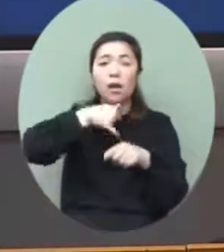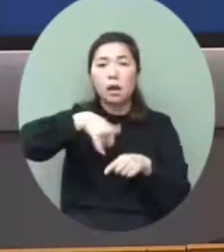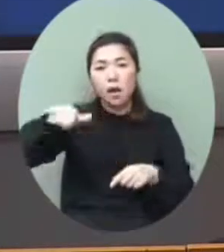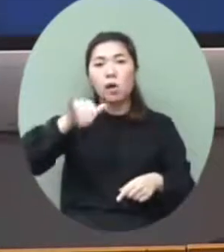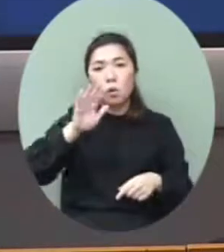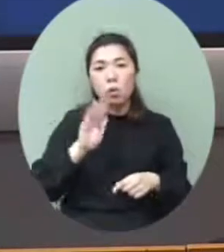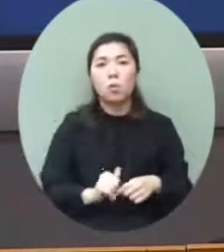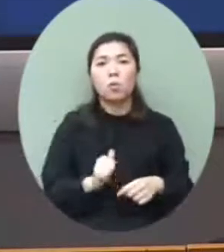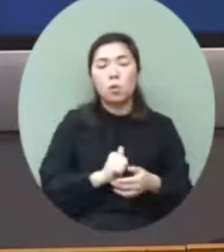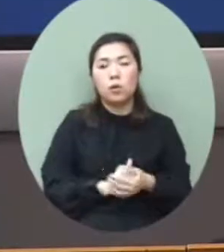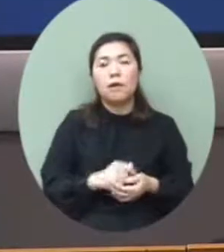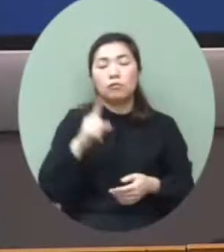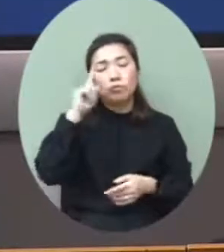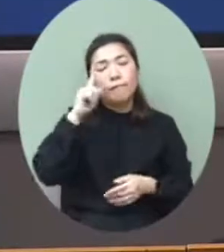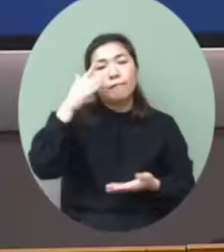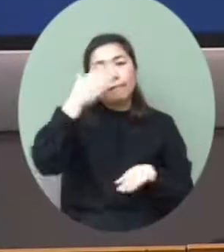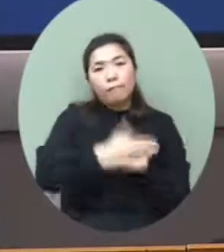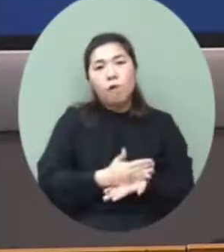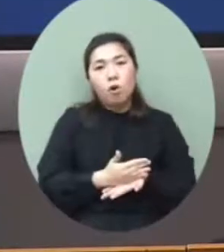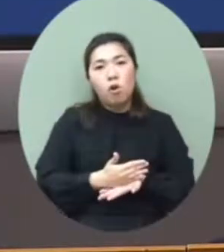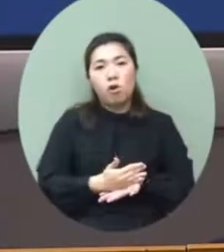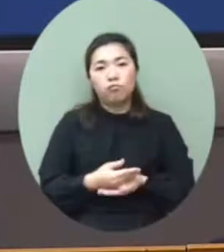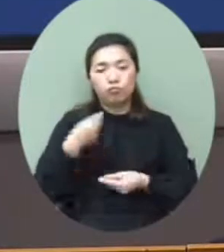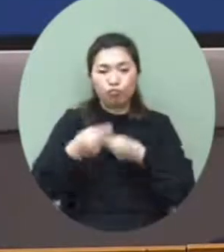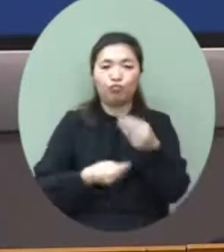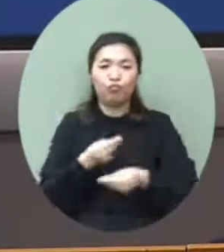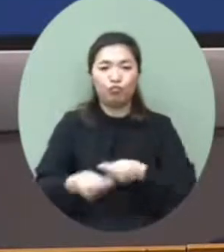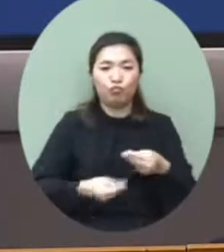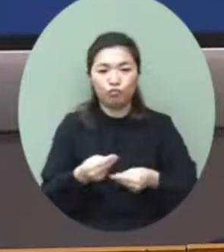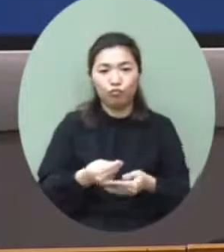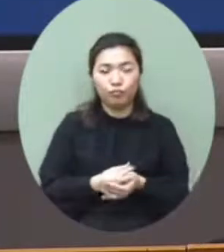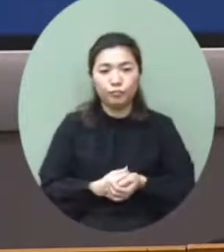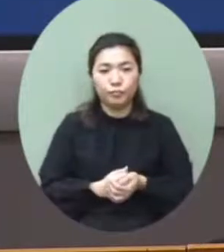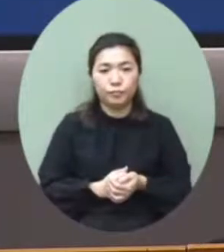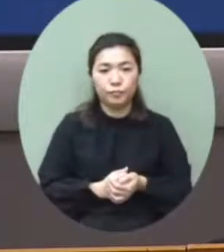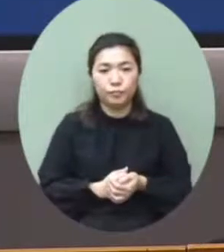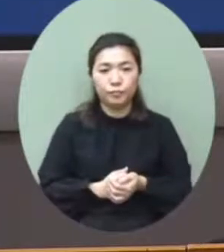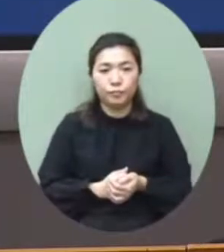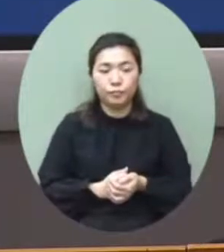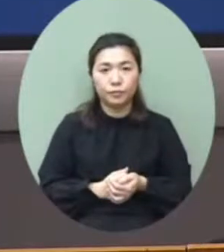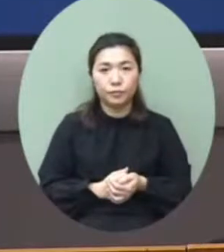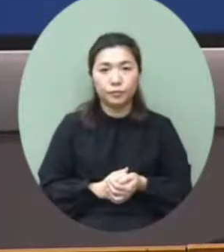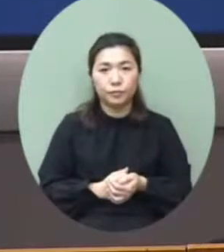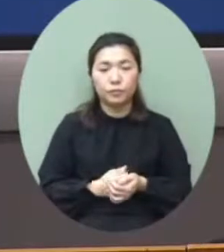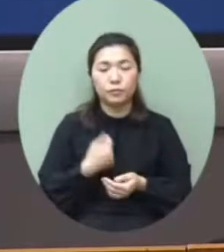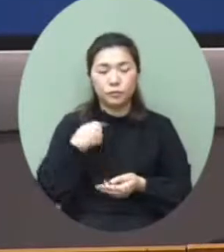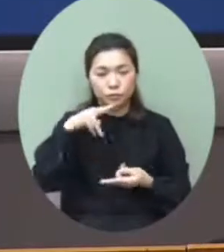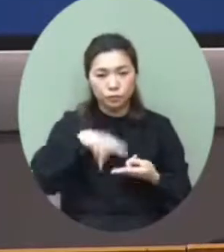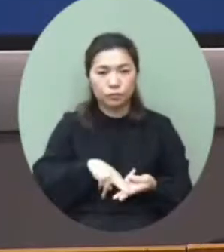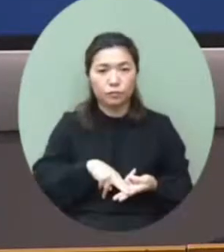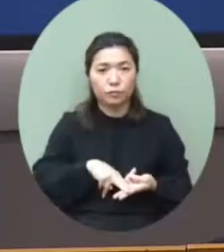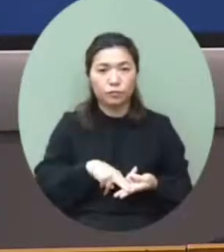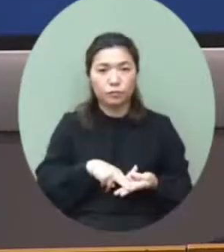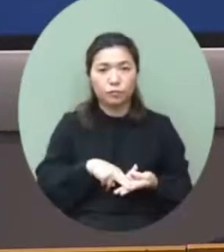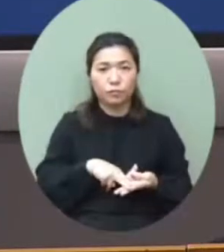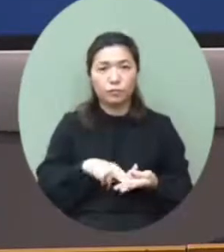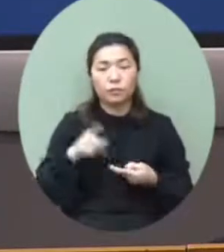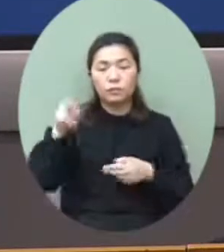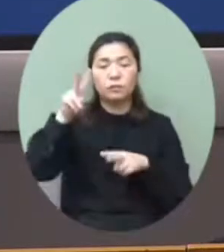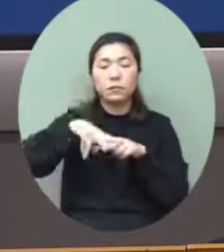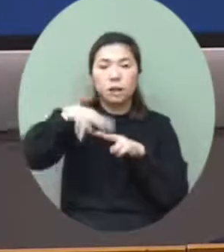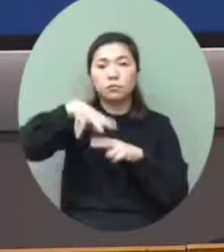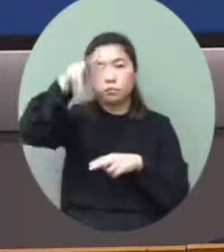has not taken this act, and I believe the Central People's Government also does not want to see this